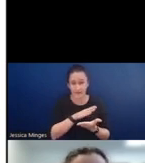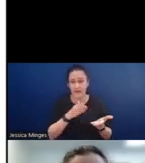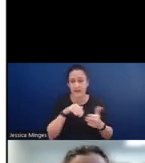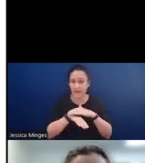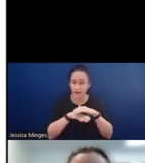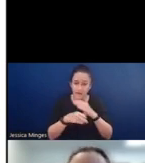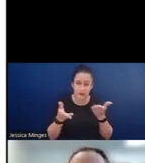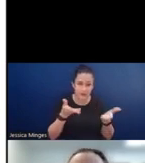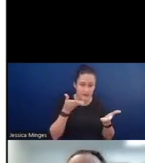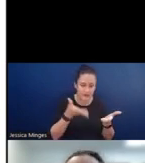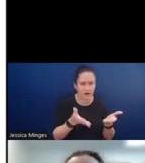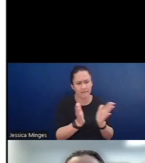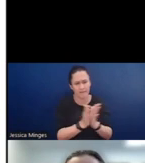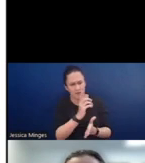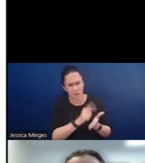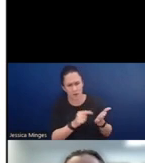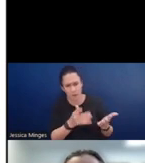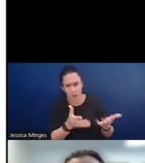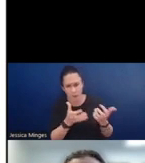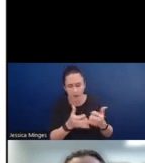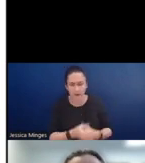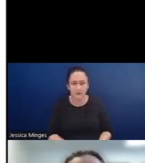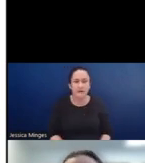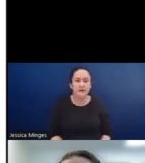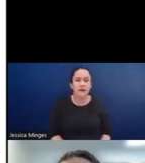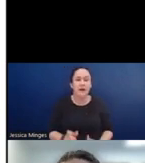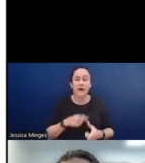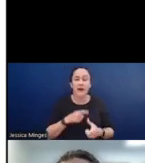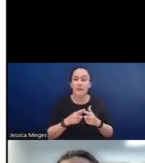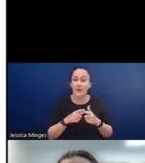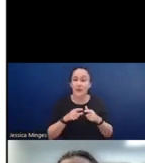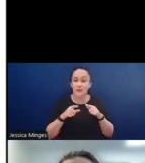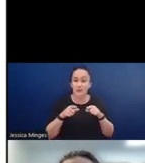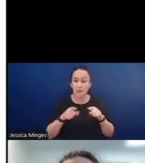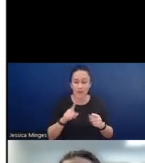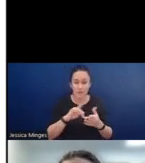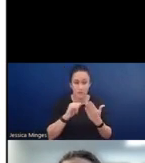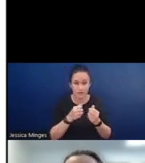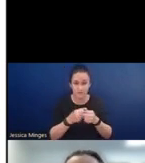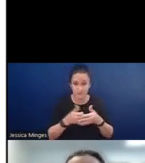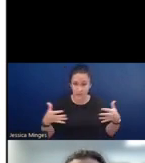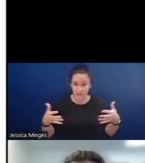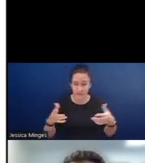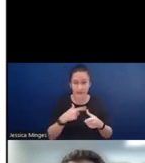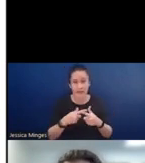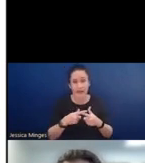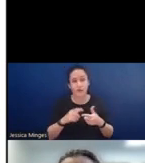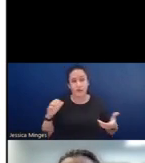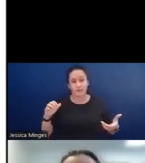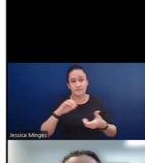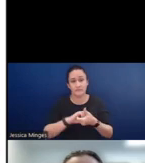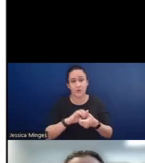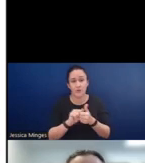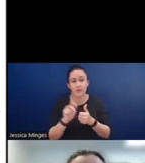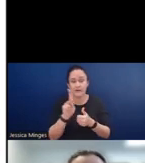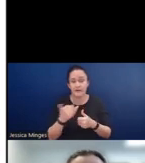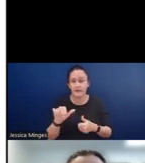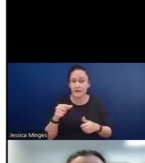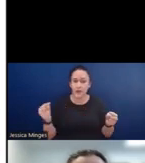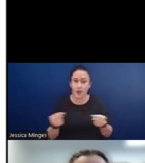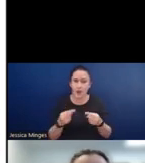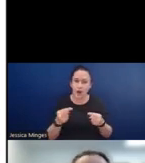what they would want. And then as the project has expanded, we've also partnered with the Kentucky Harm Reduction Coalition and with